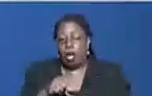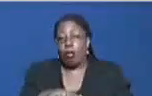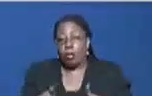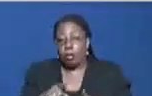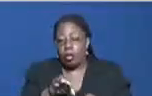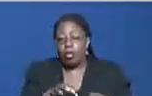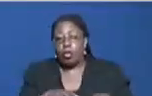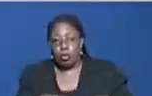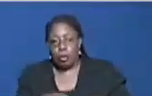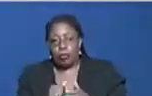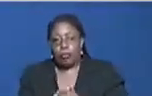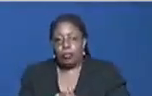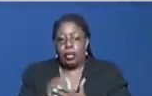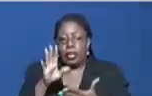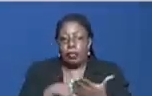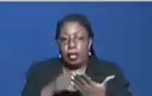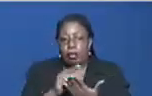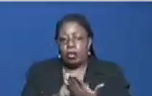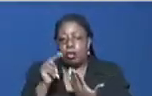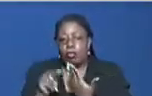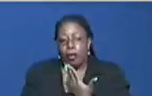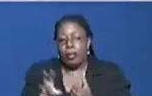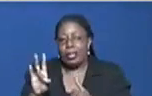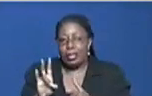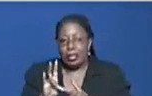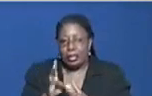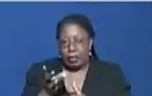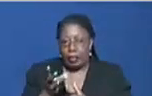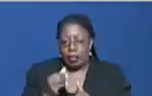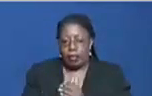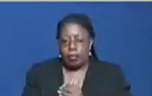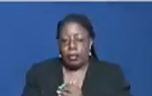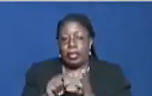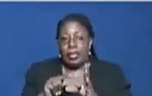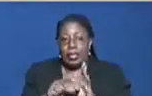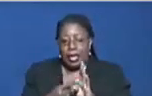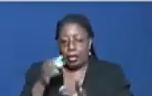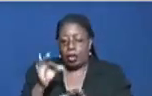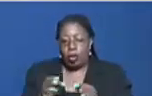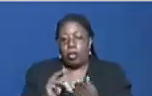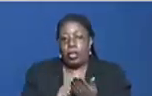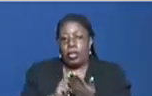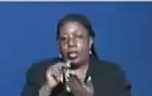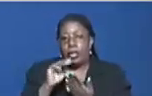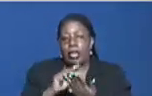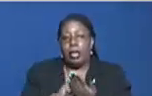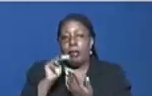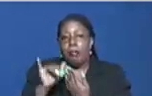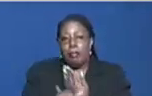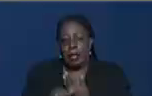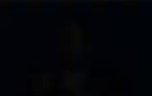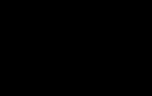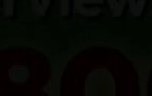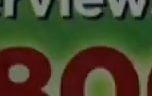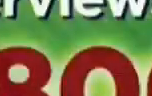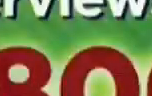management hearing is scheduled for November 7th at 1 p.m. Meantime, trial is set to begin on May 1st of